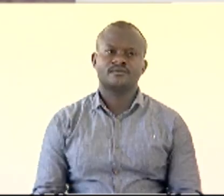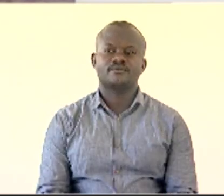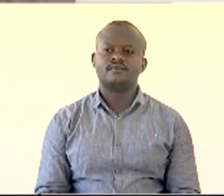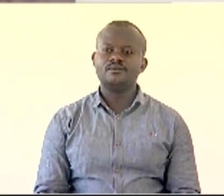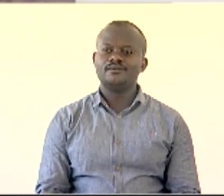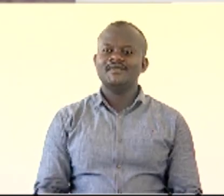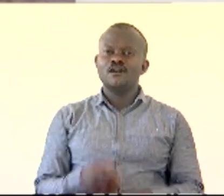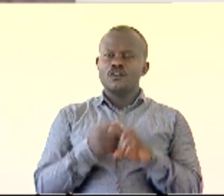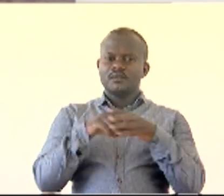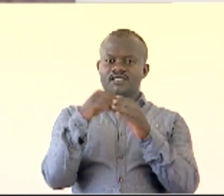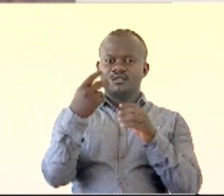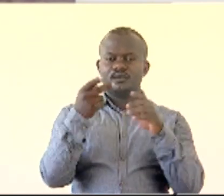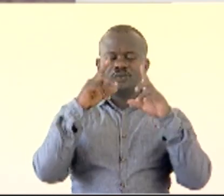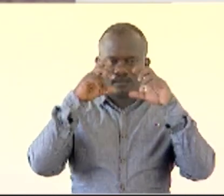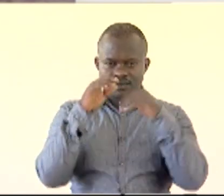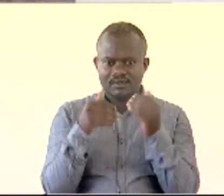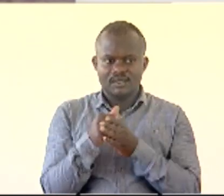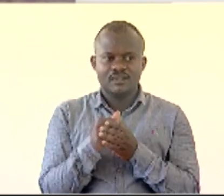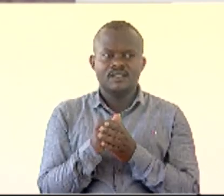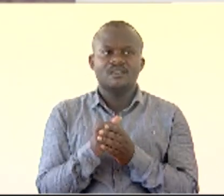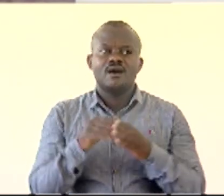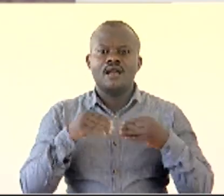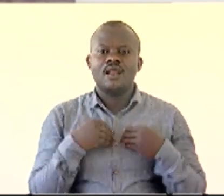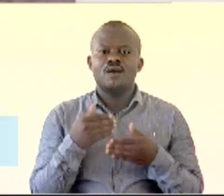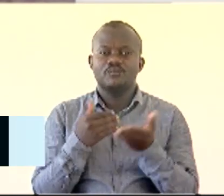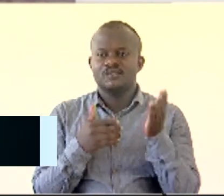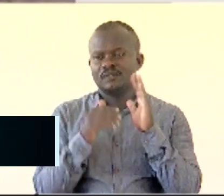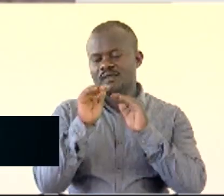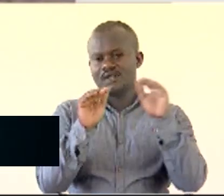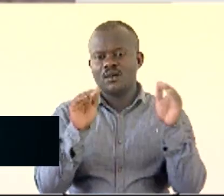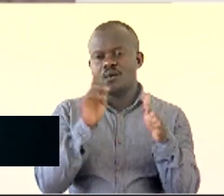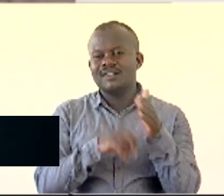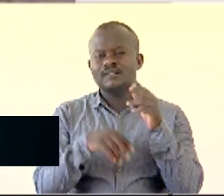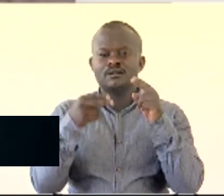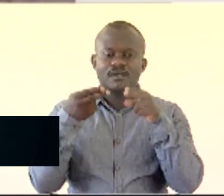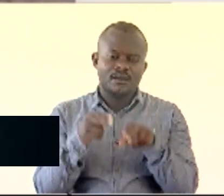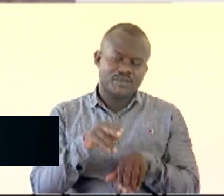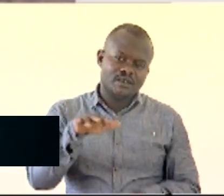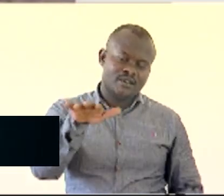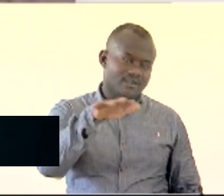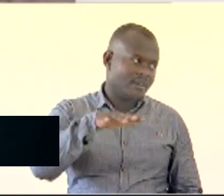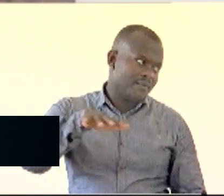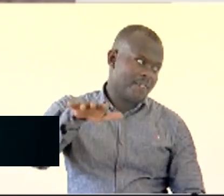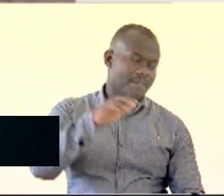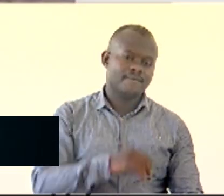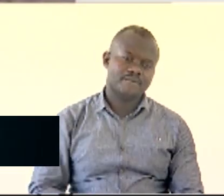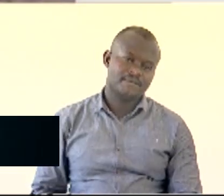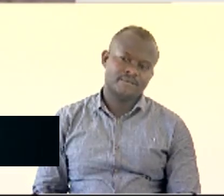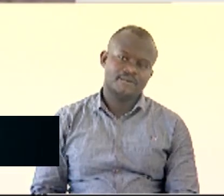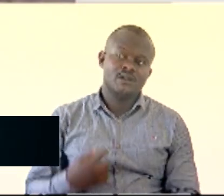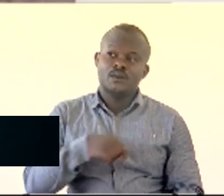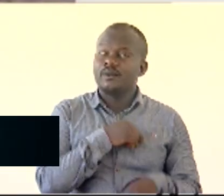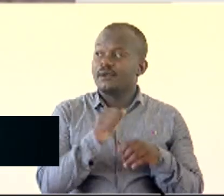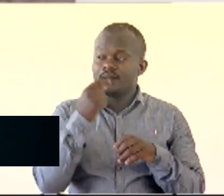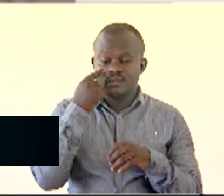dear students, allow me ask you, what do you think is happening there? You can